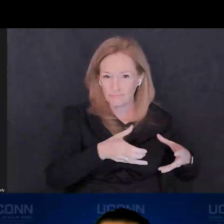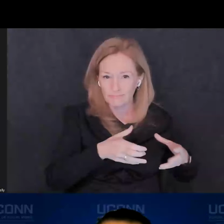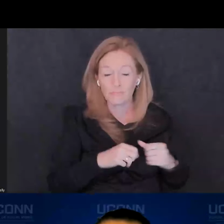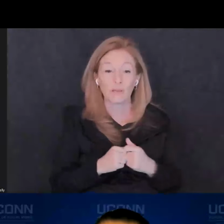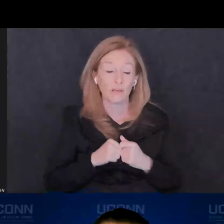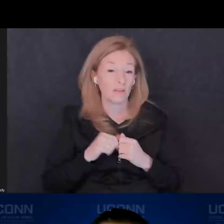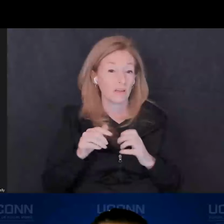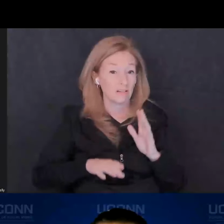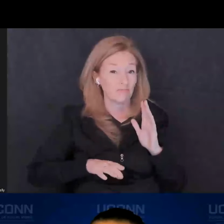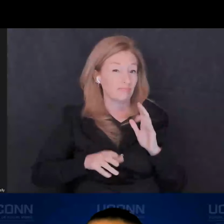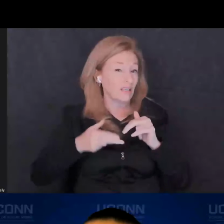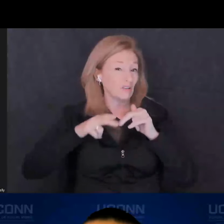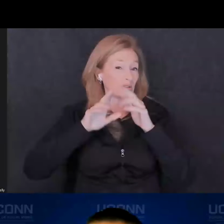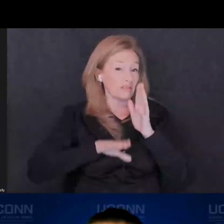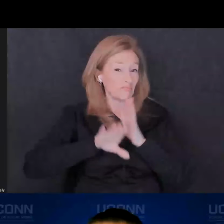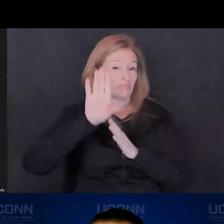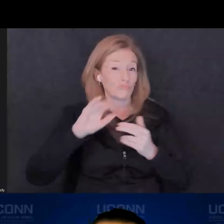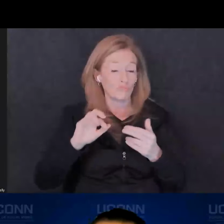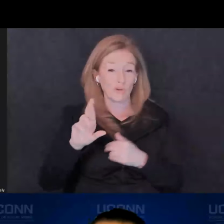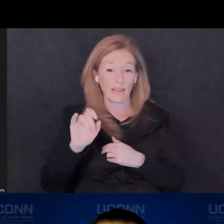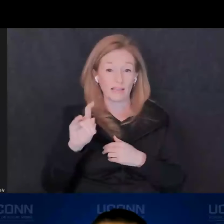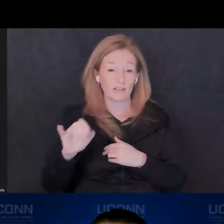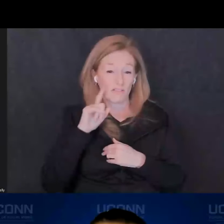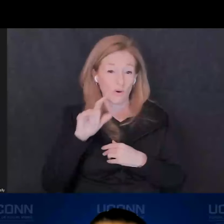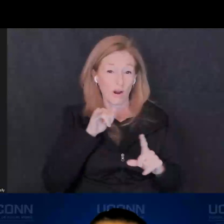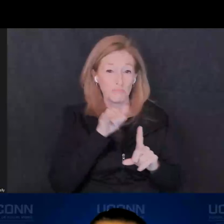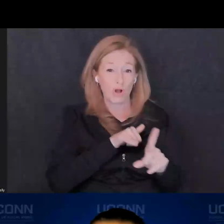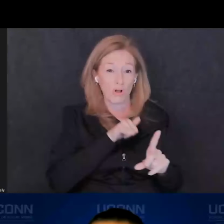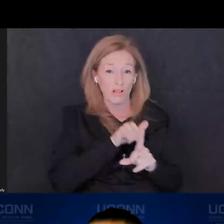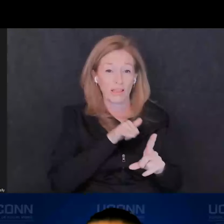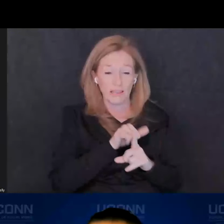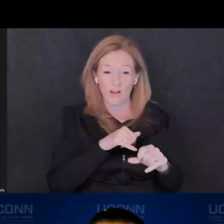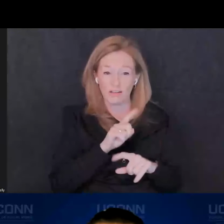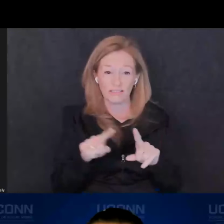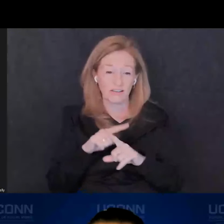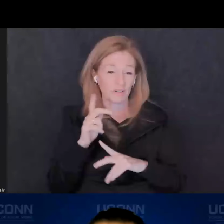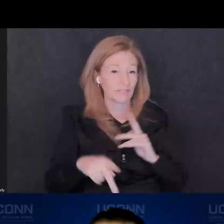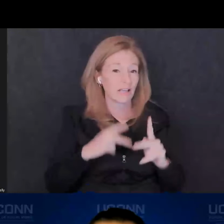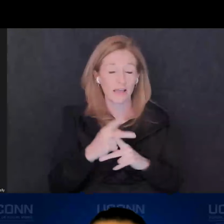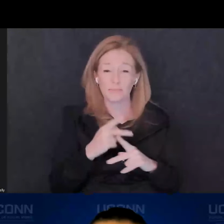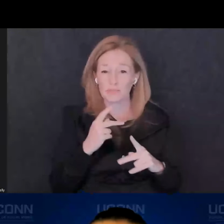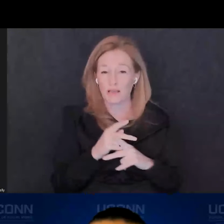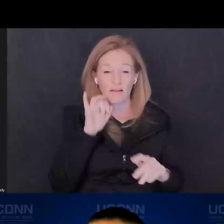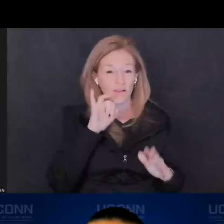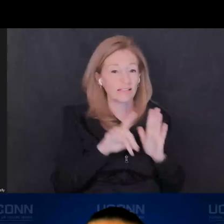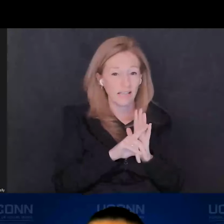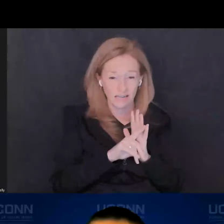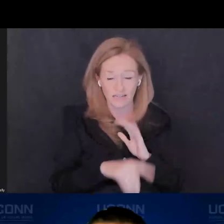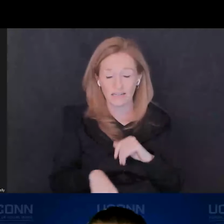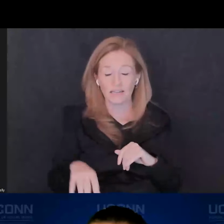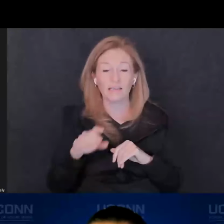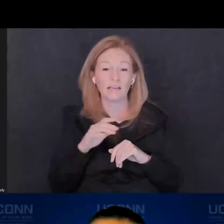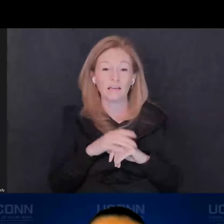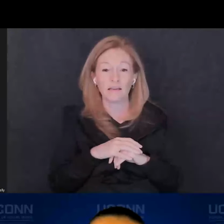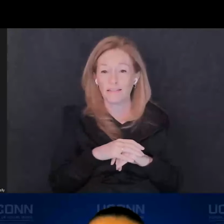and violence across the population for each type of identity, sexual orientation or gender identity. They have their own